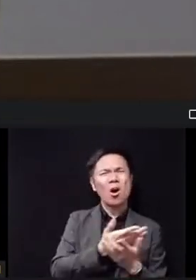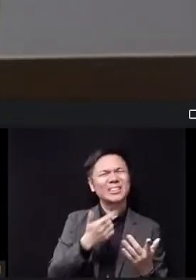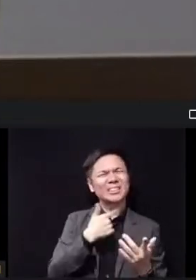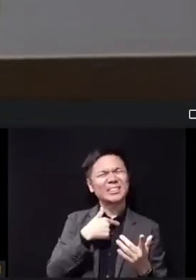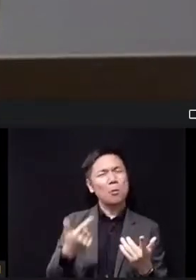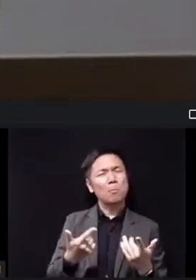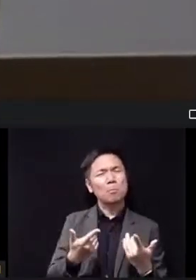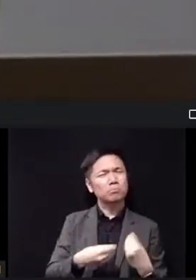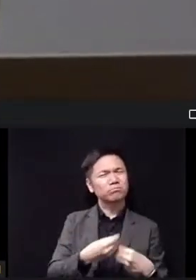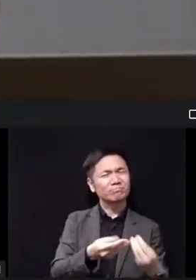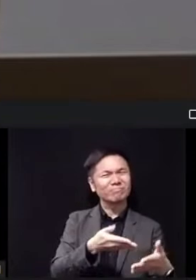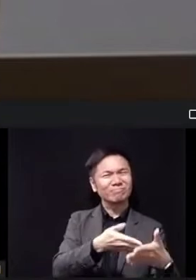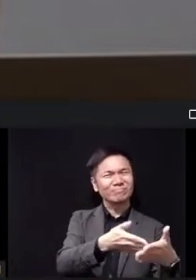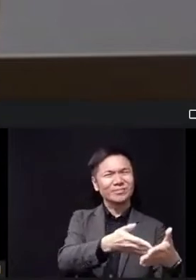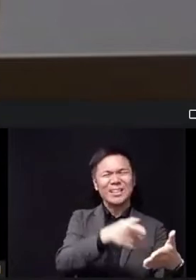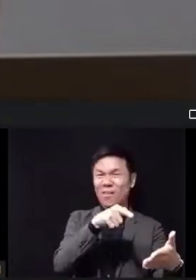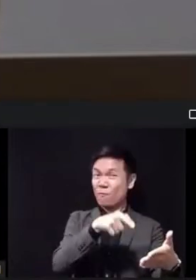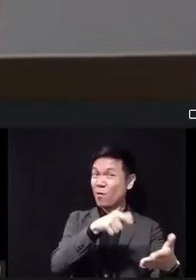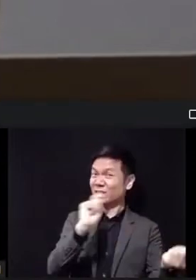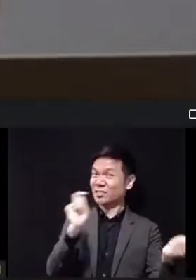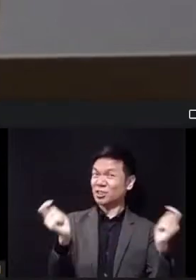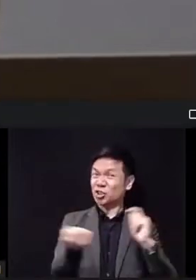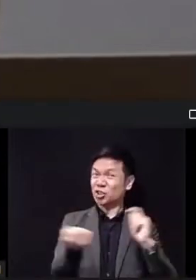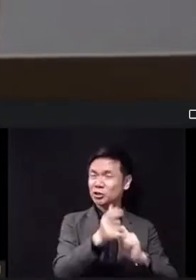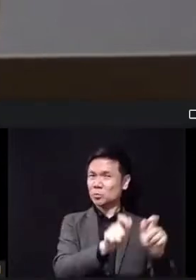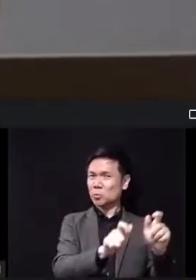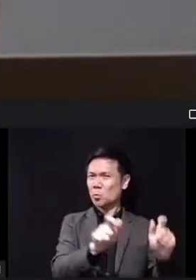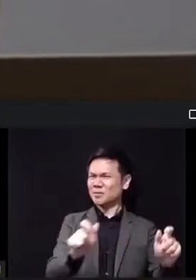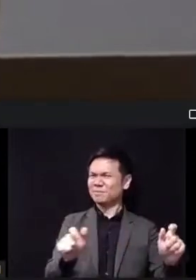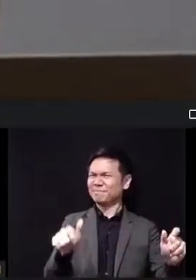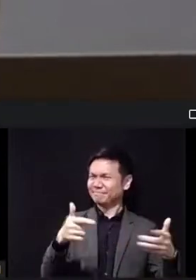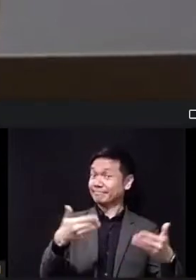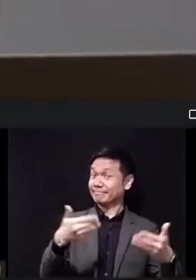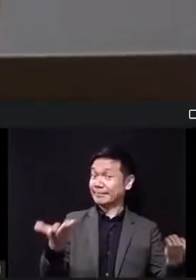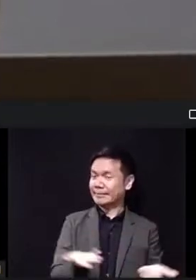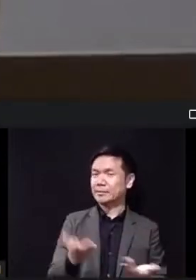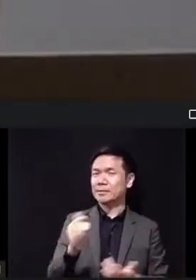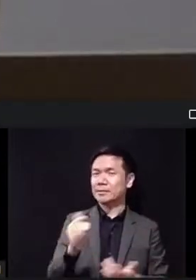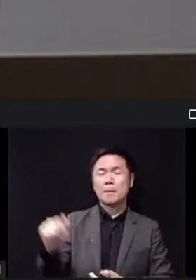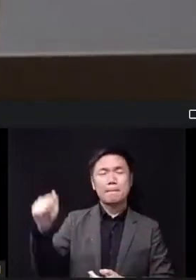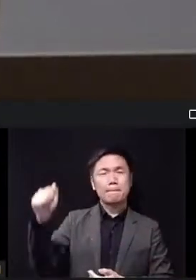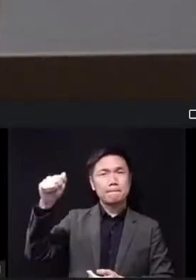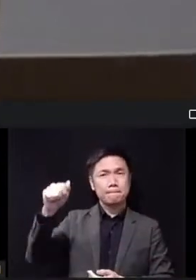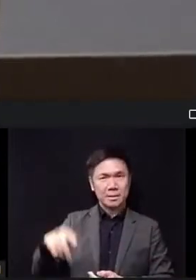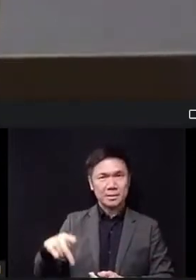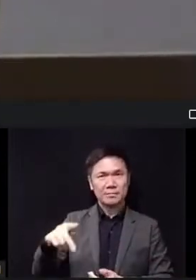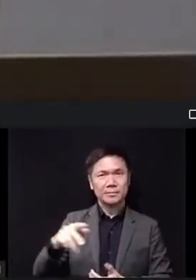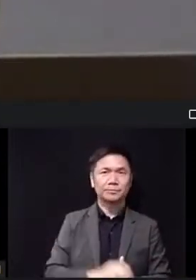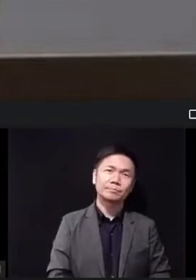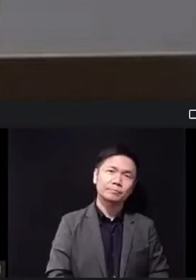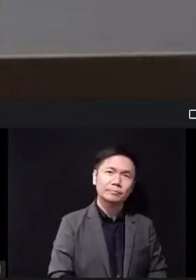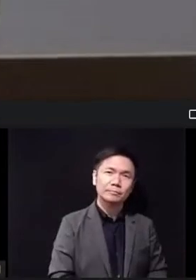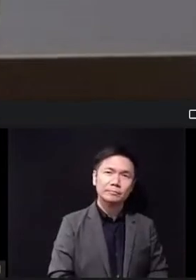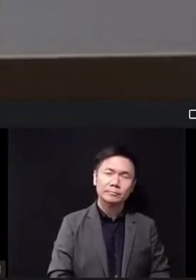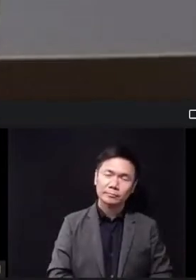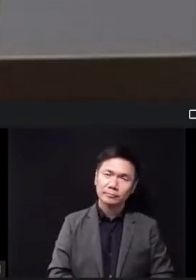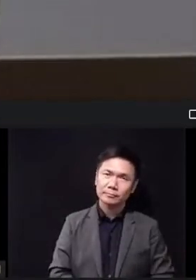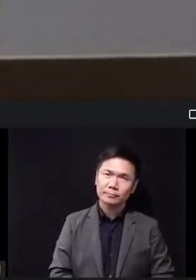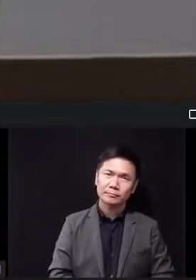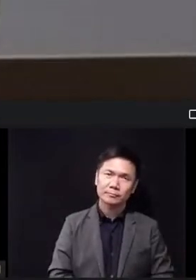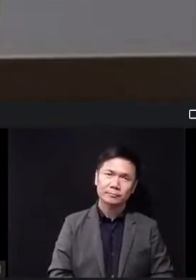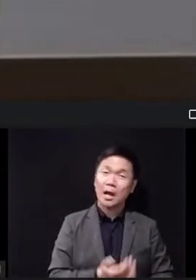the opportunities of the changing demographics in our region. Let us also ensure that